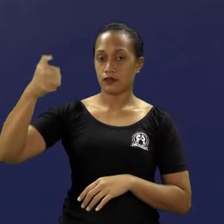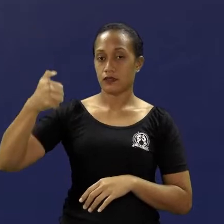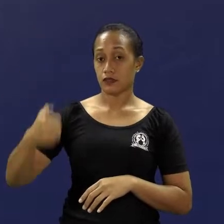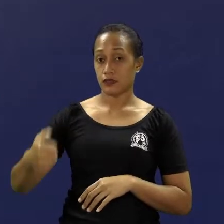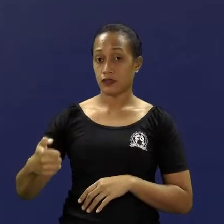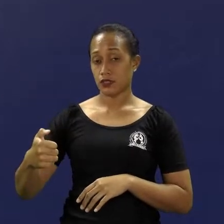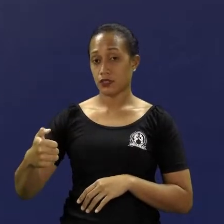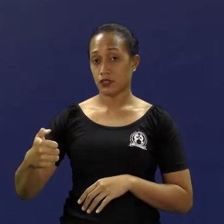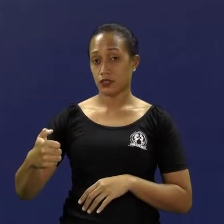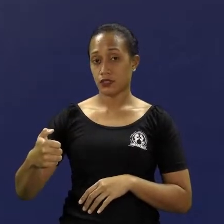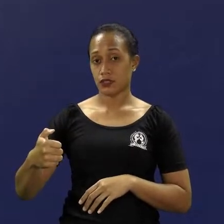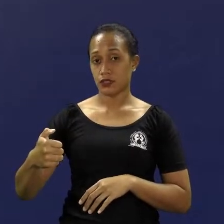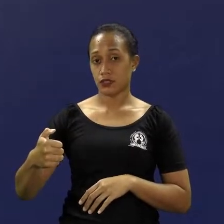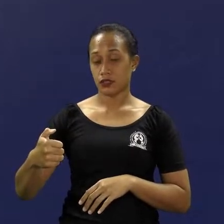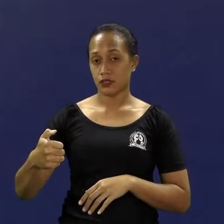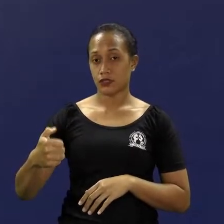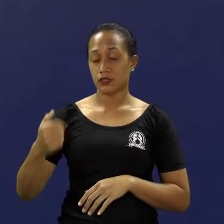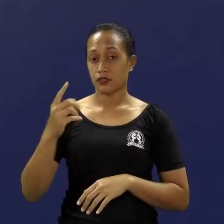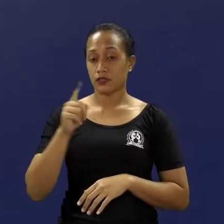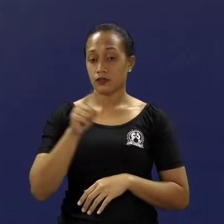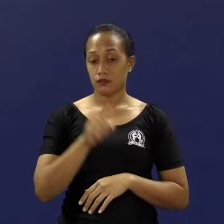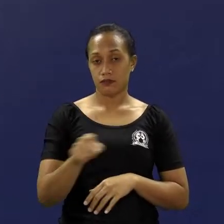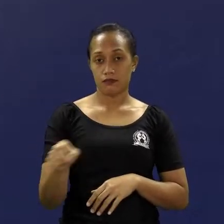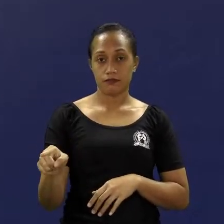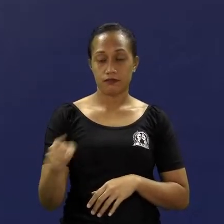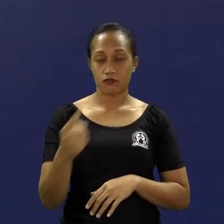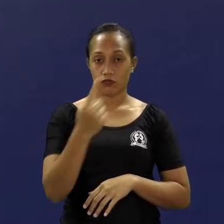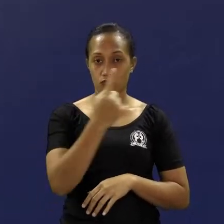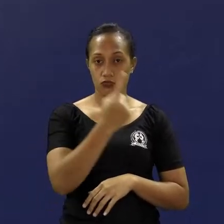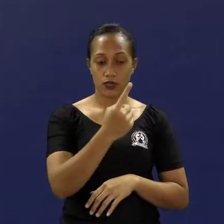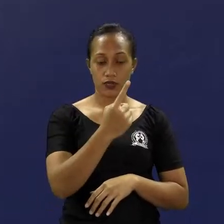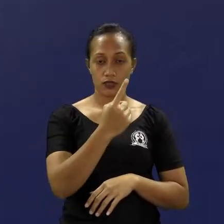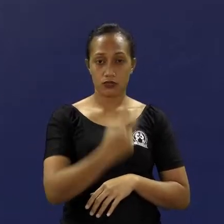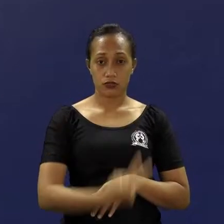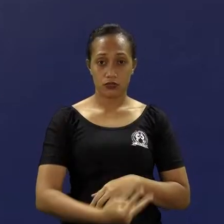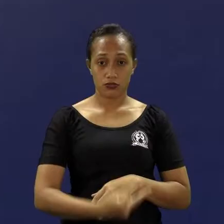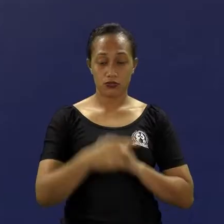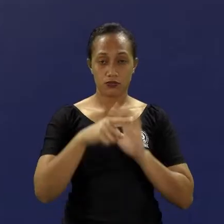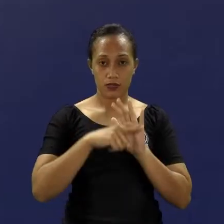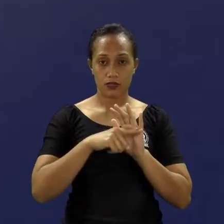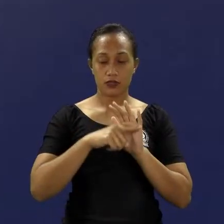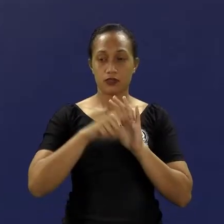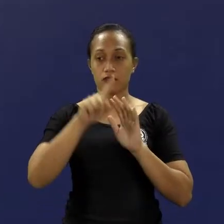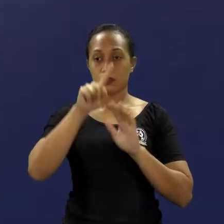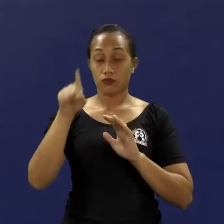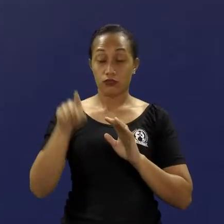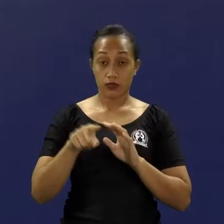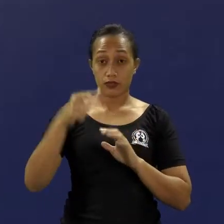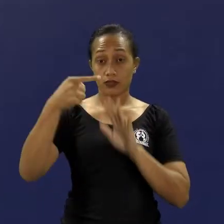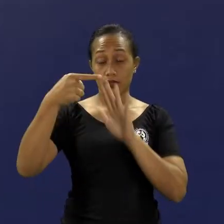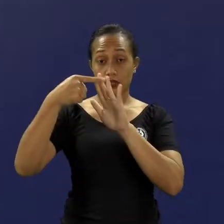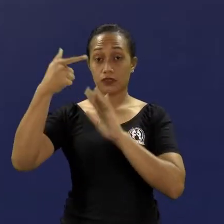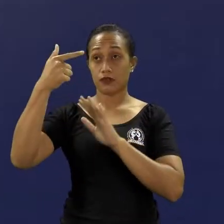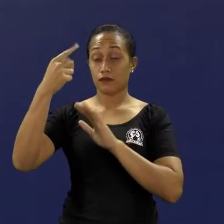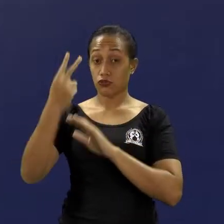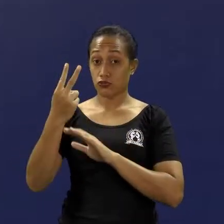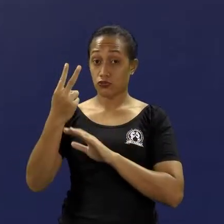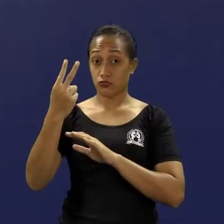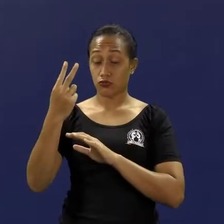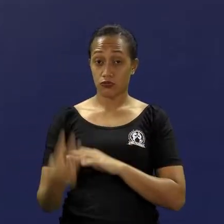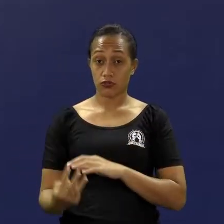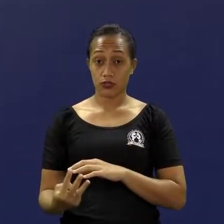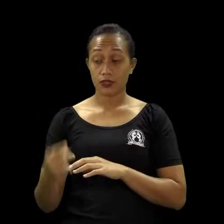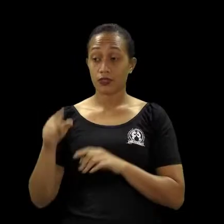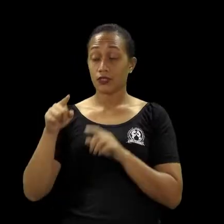So this is the answer, 7 over 6 for 1 over 2 minus bracket negative 2 over